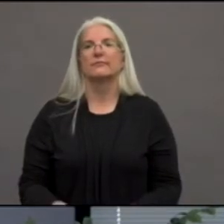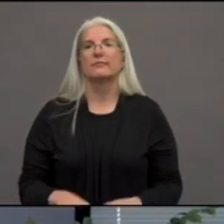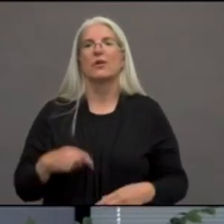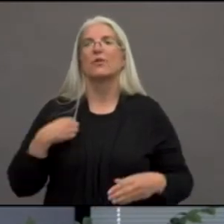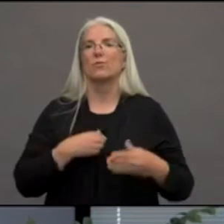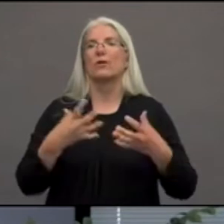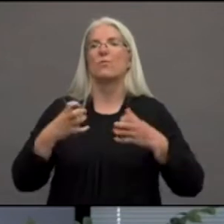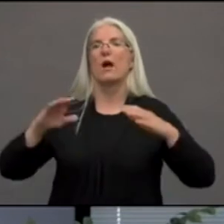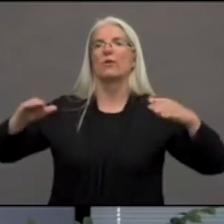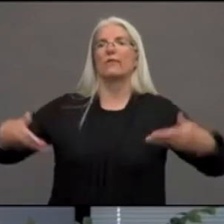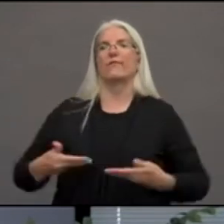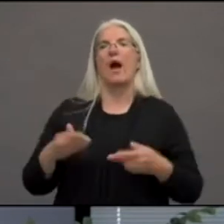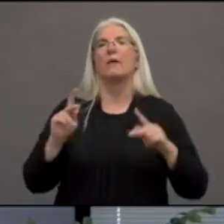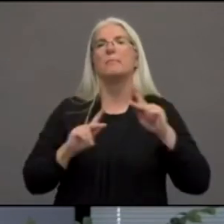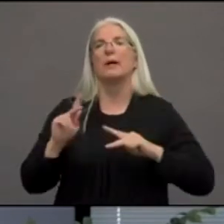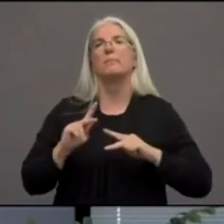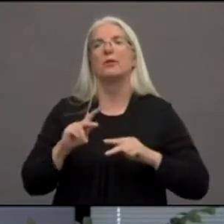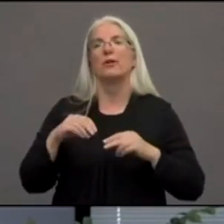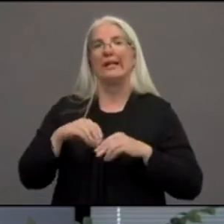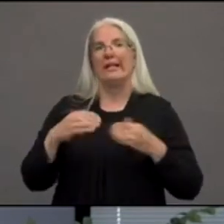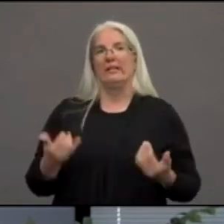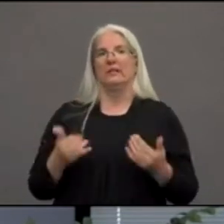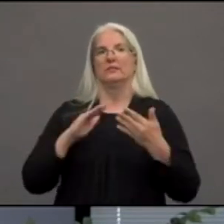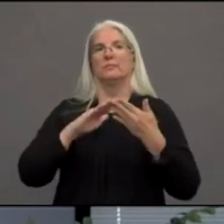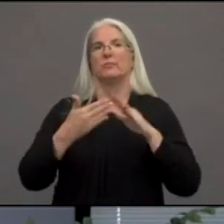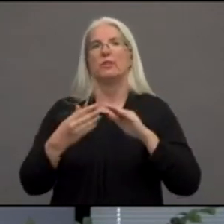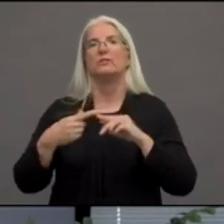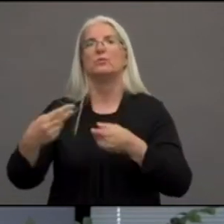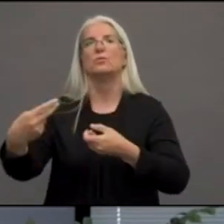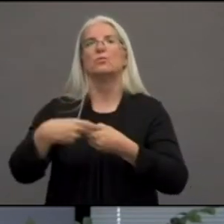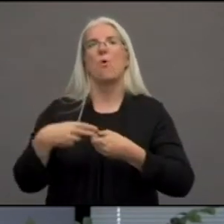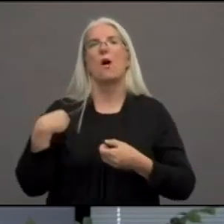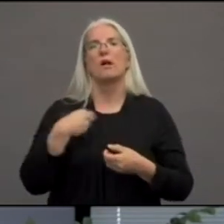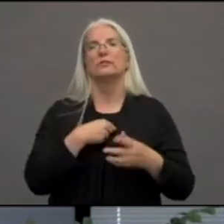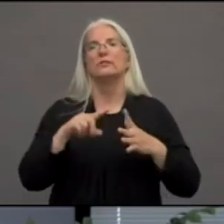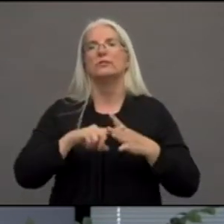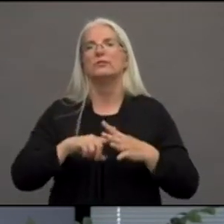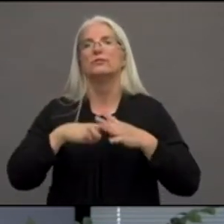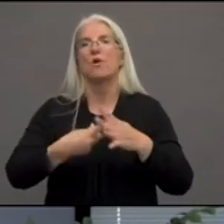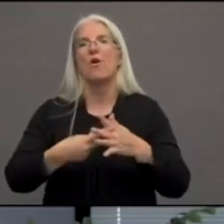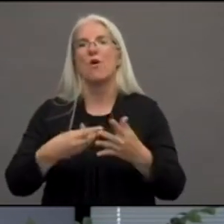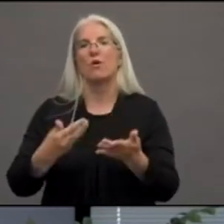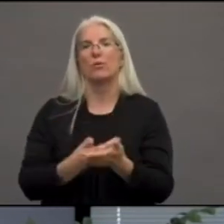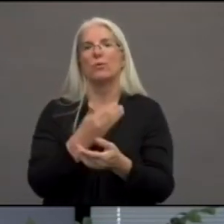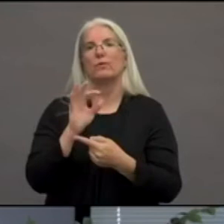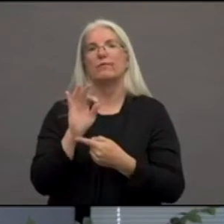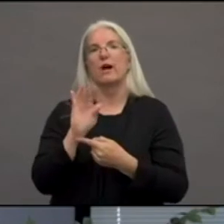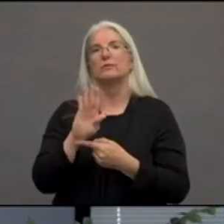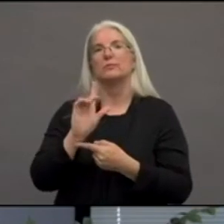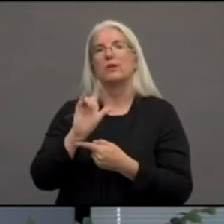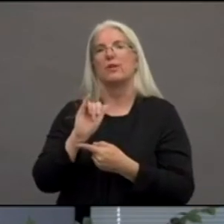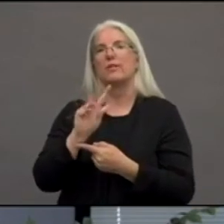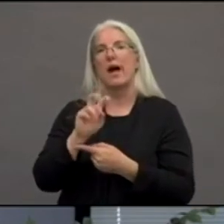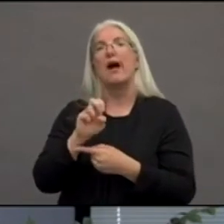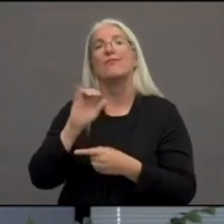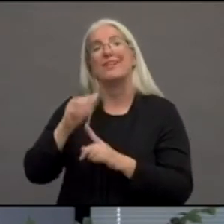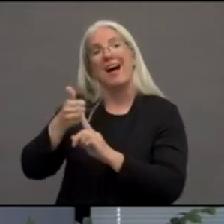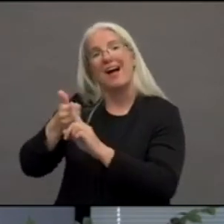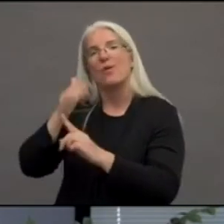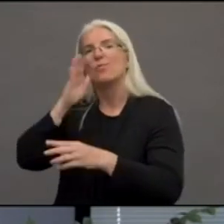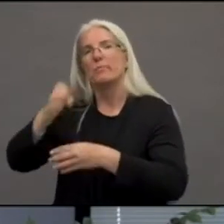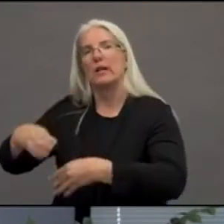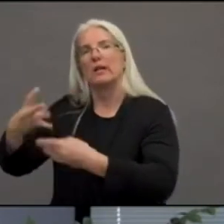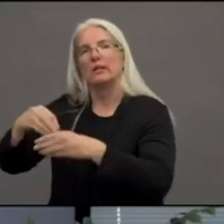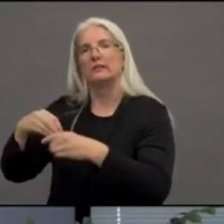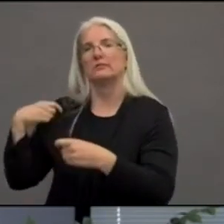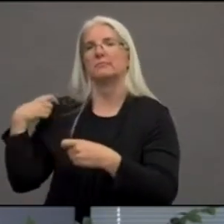community to join us as we start our new Facebook Live in Spanish, starting this